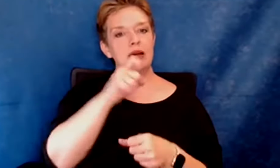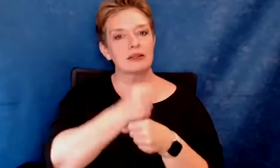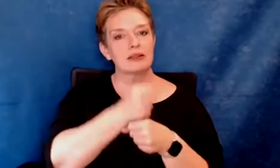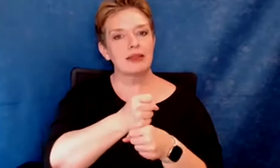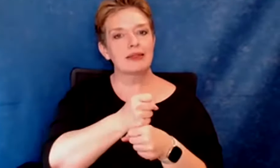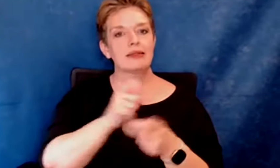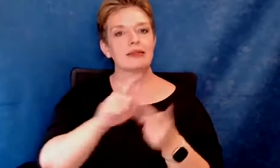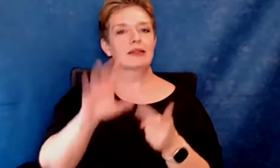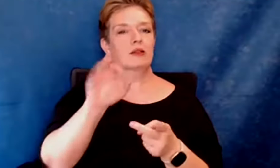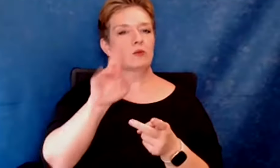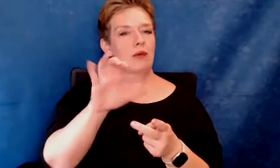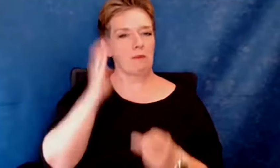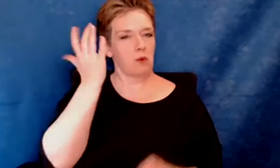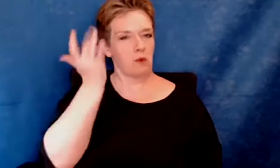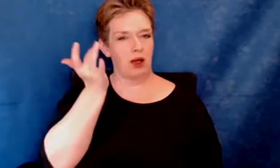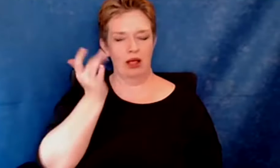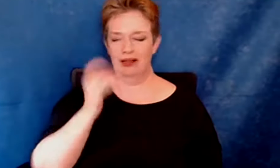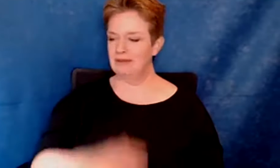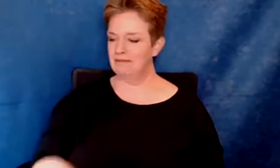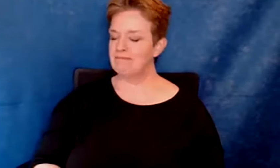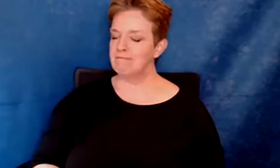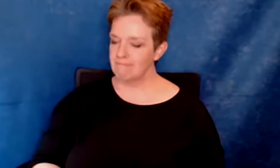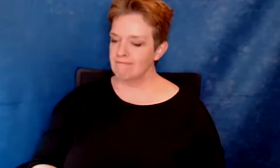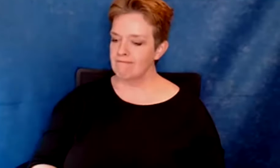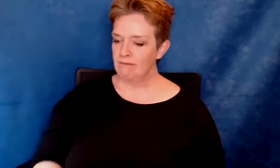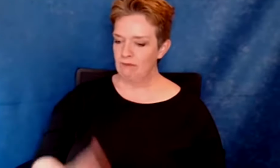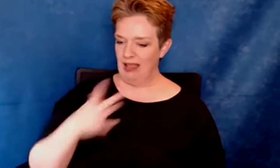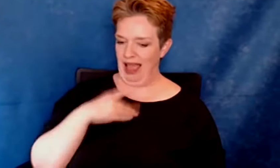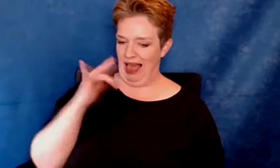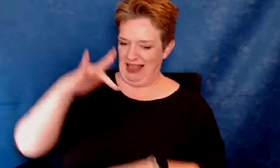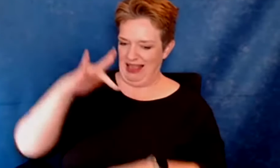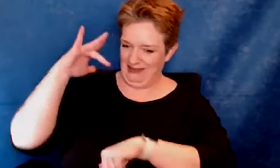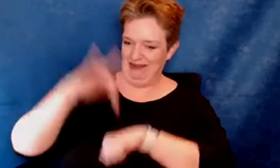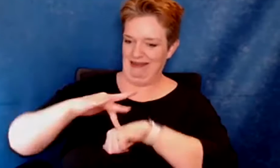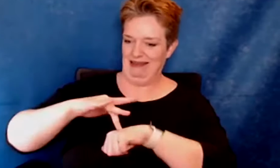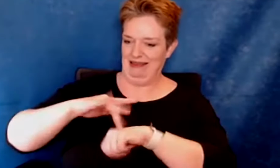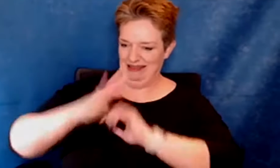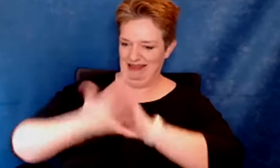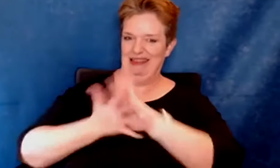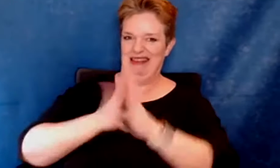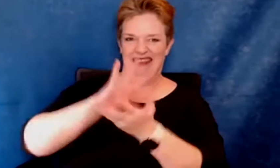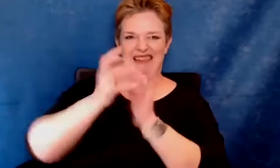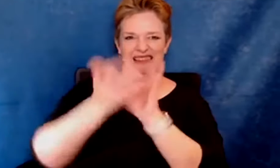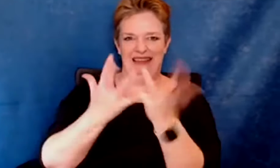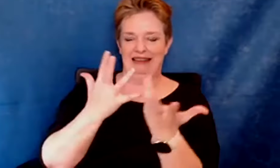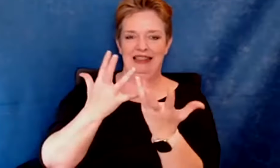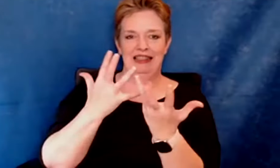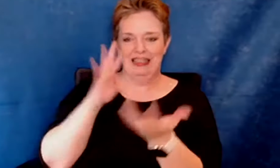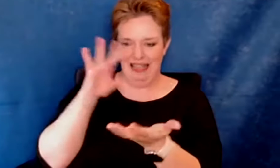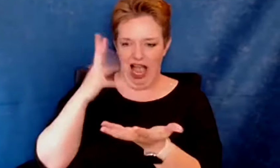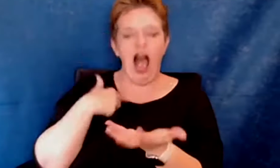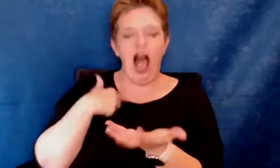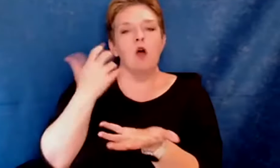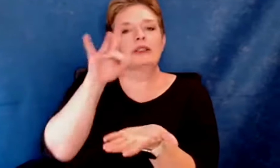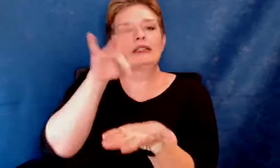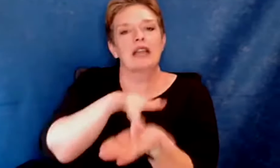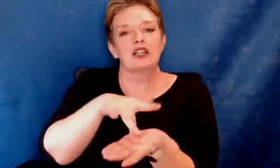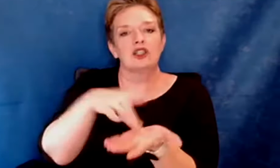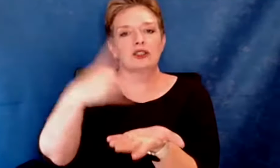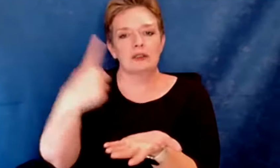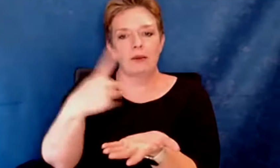I think it's the physical nature of it, the physicality, the three-dimensionality of it. I want to be able to touch something to kind of like